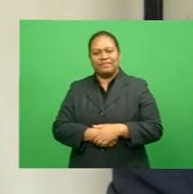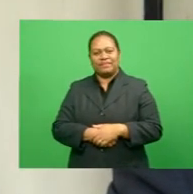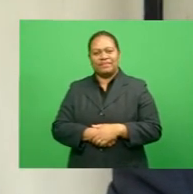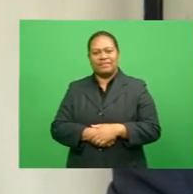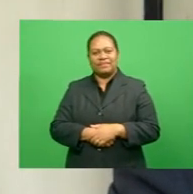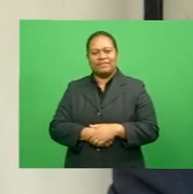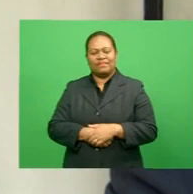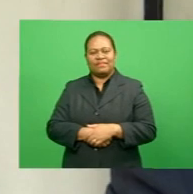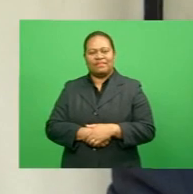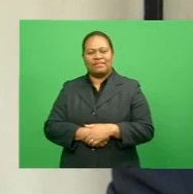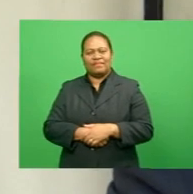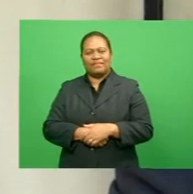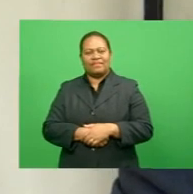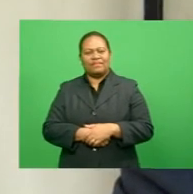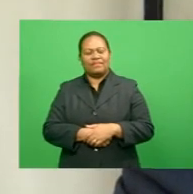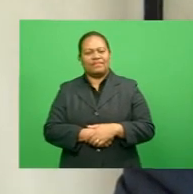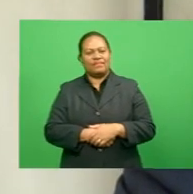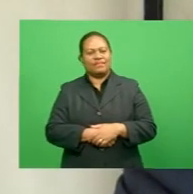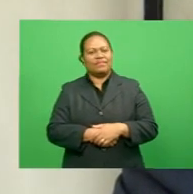We will await his